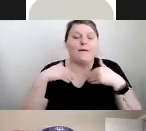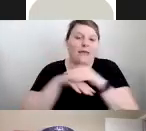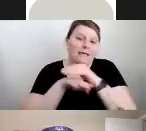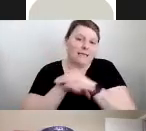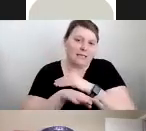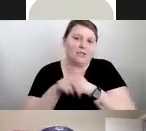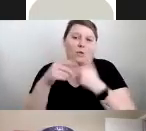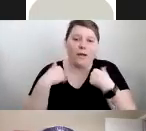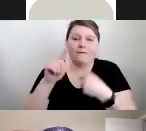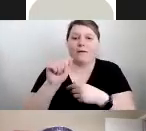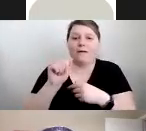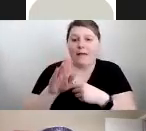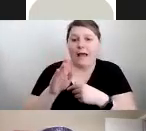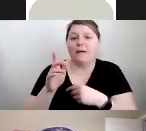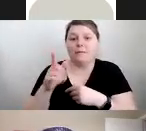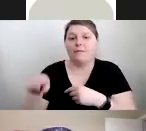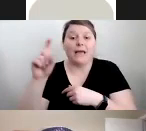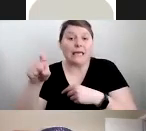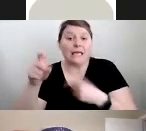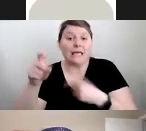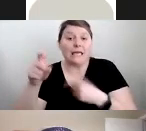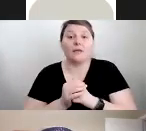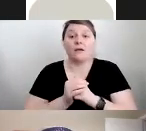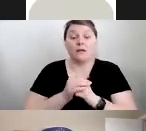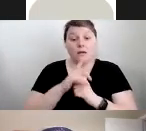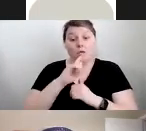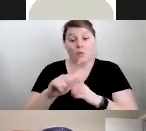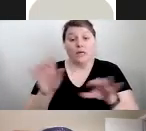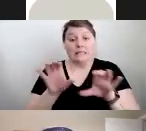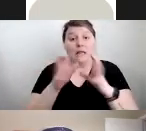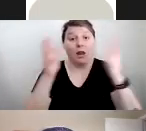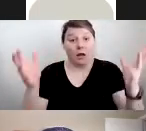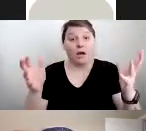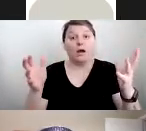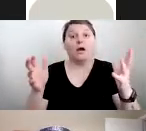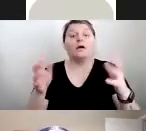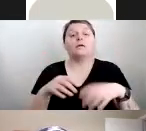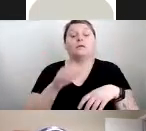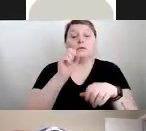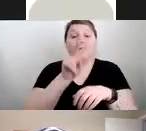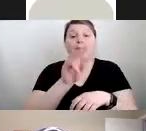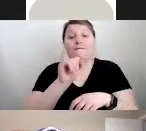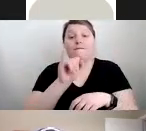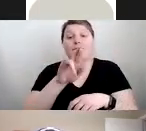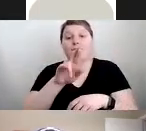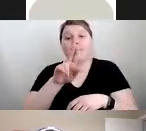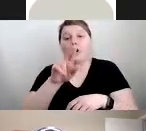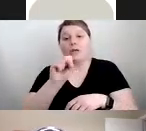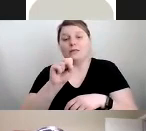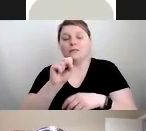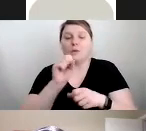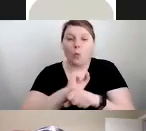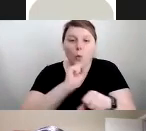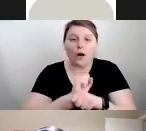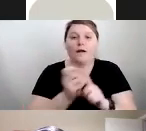and the laboratories that they need. So I really did a lot of arbovirus work, so mosquito-borne virus work, as well